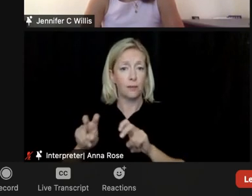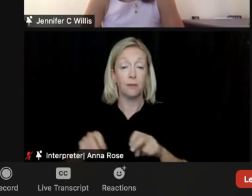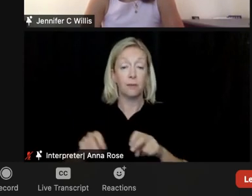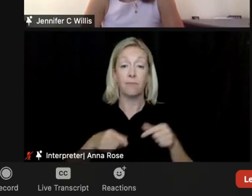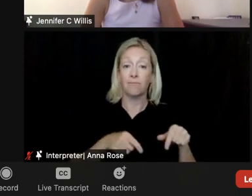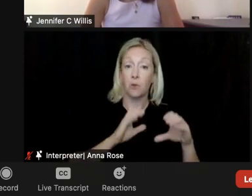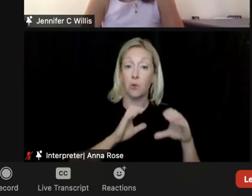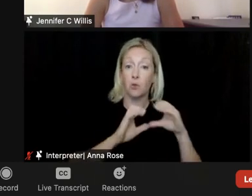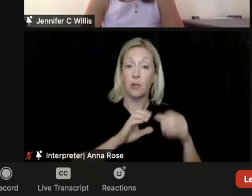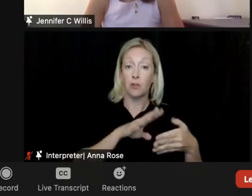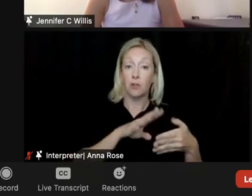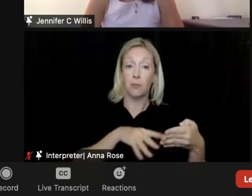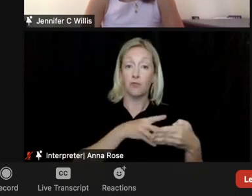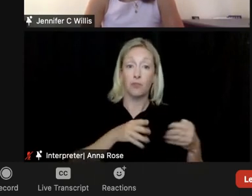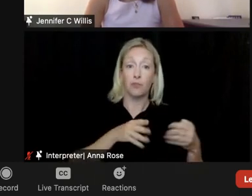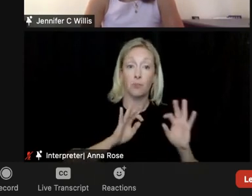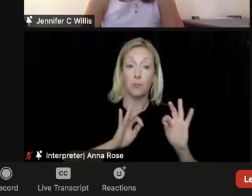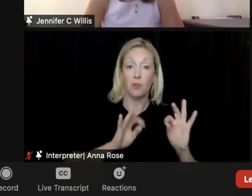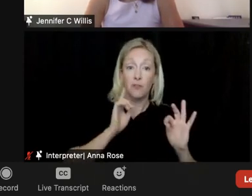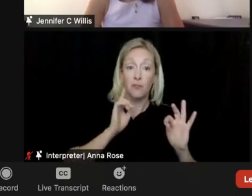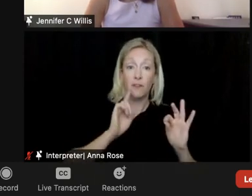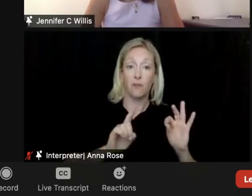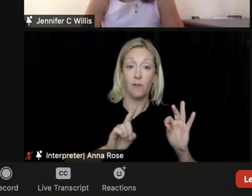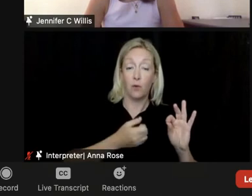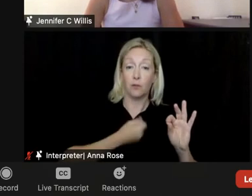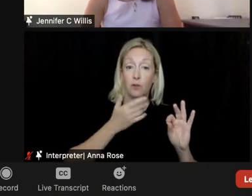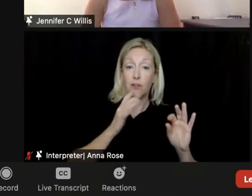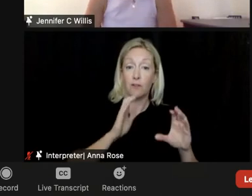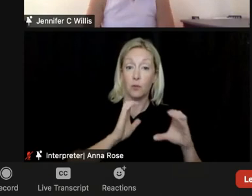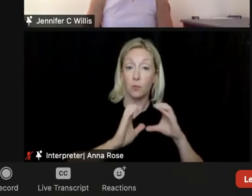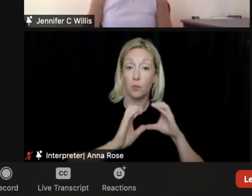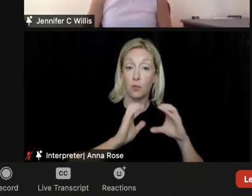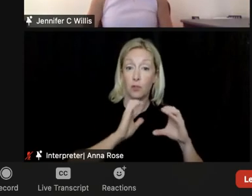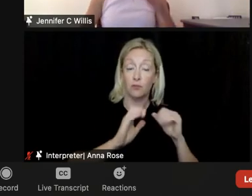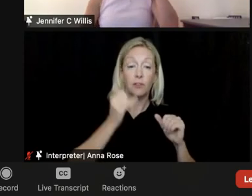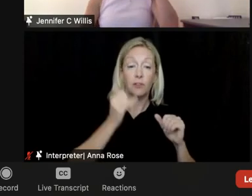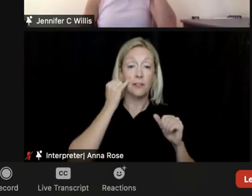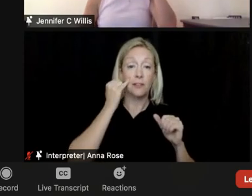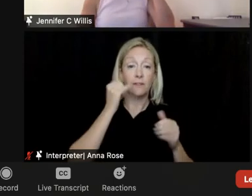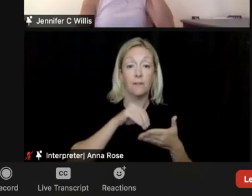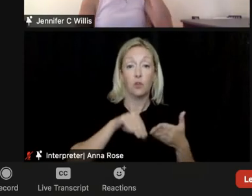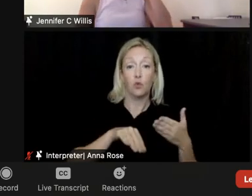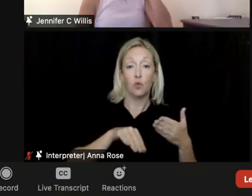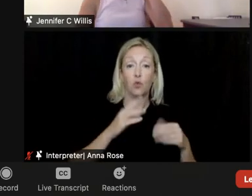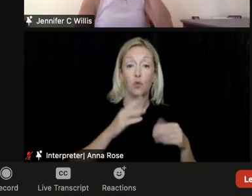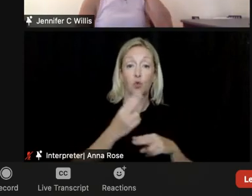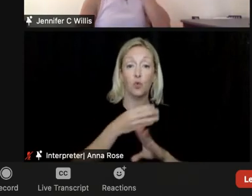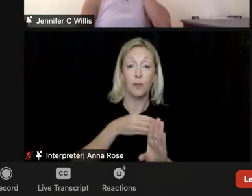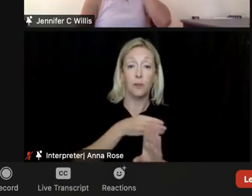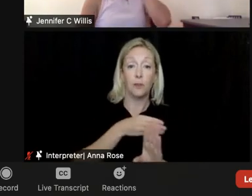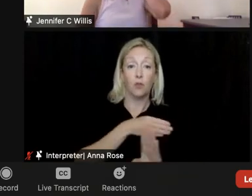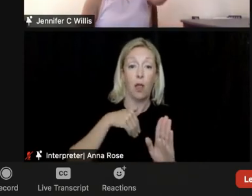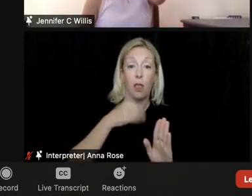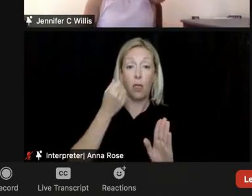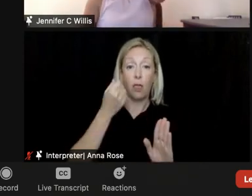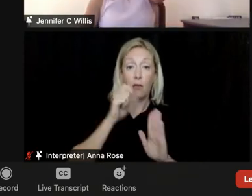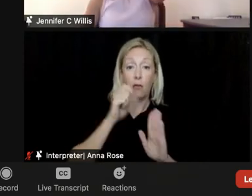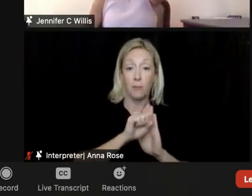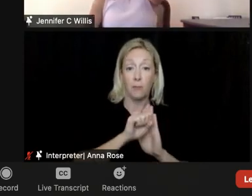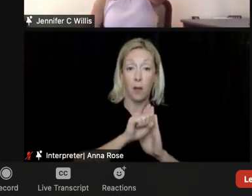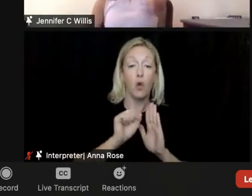appropriate expressive communication assessment for students who are communicating on a pre-symbolic or emerging symbolic